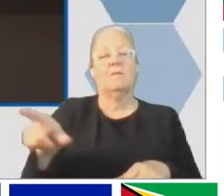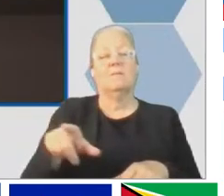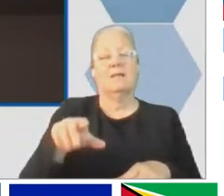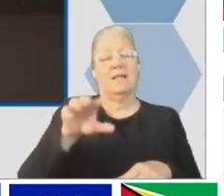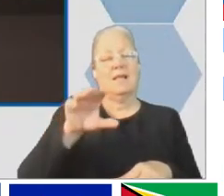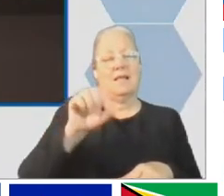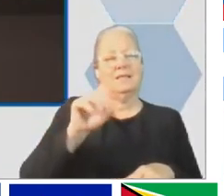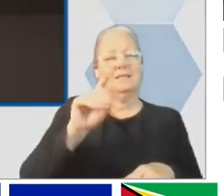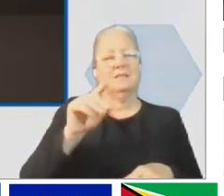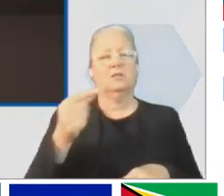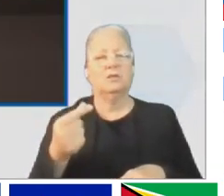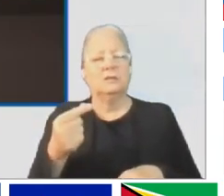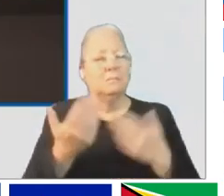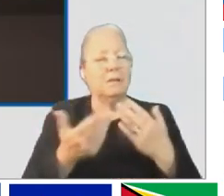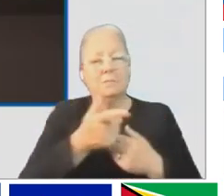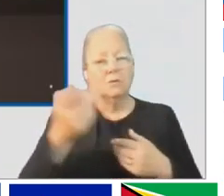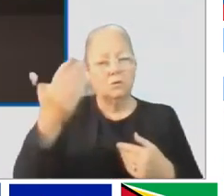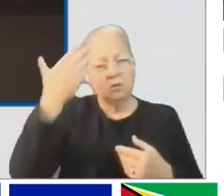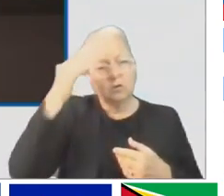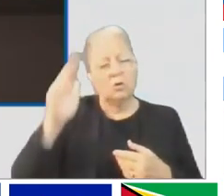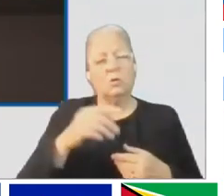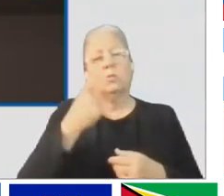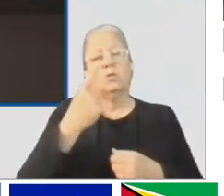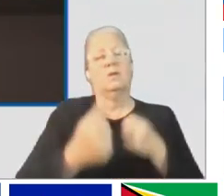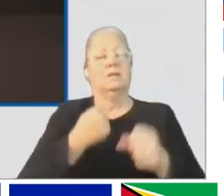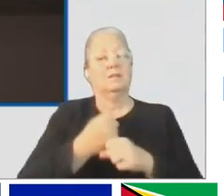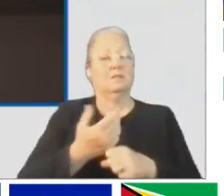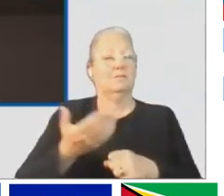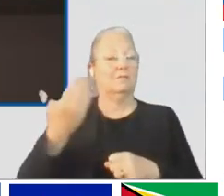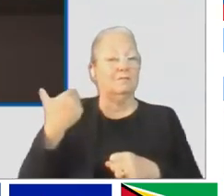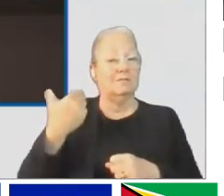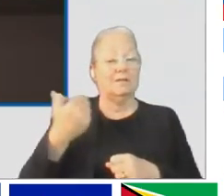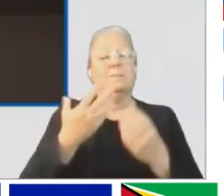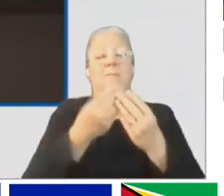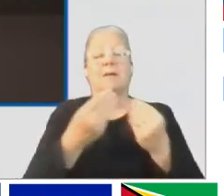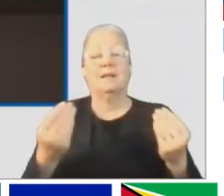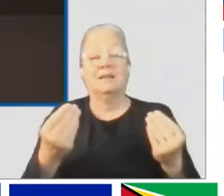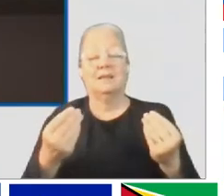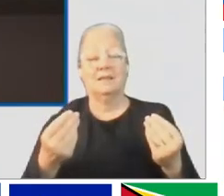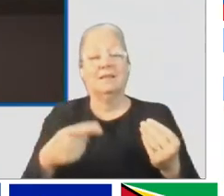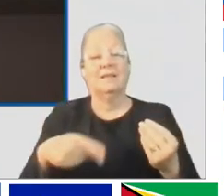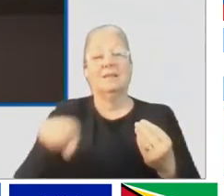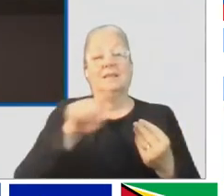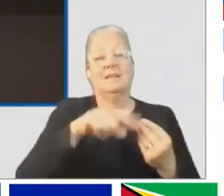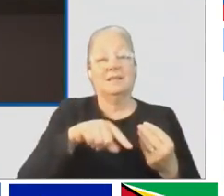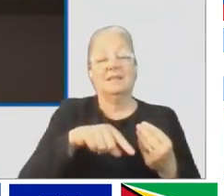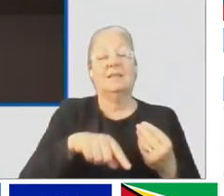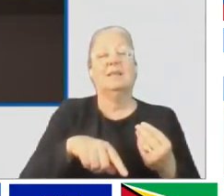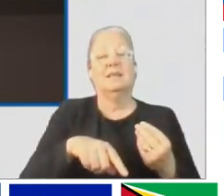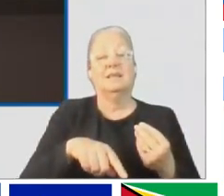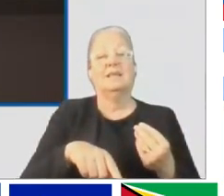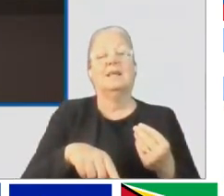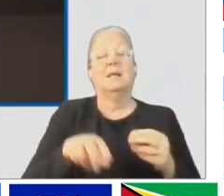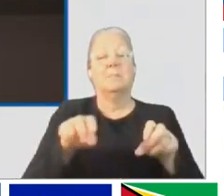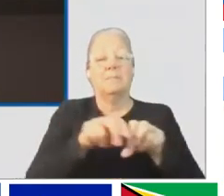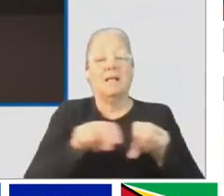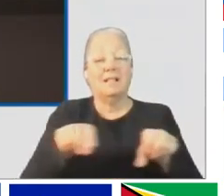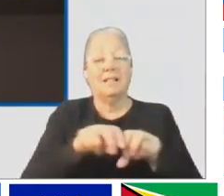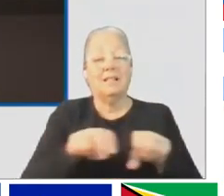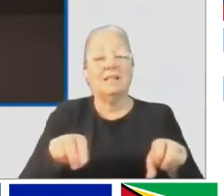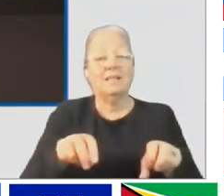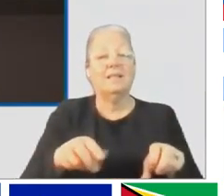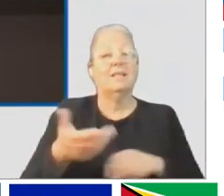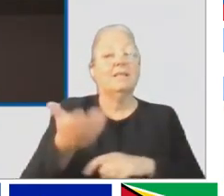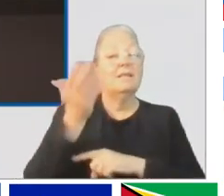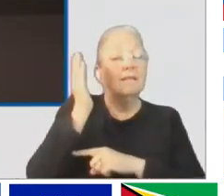year into this year, a lot of our dignitaries from SVG, panelists, speakers, and participants, they were not a part of